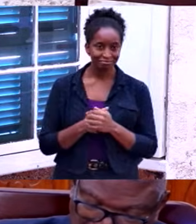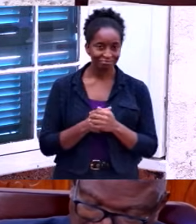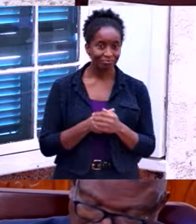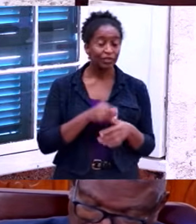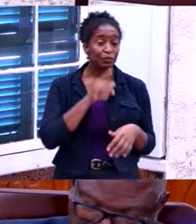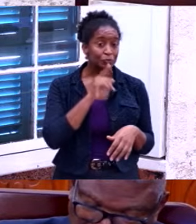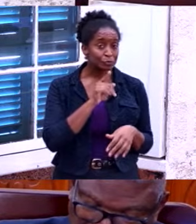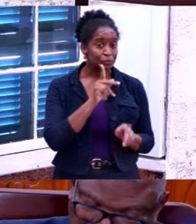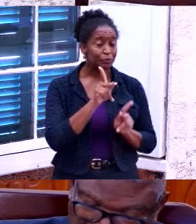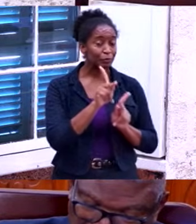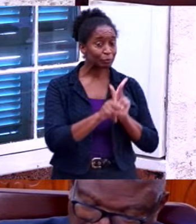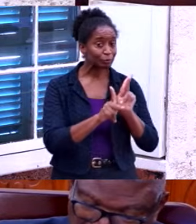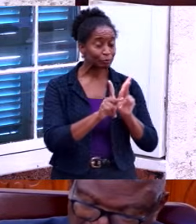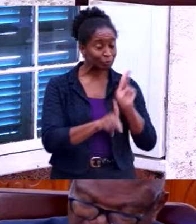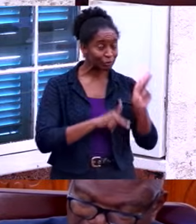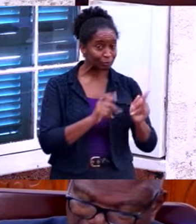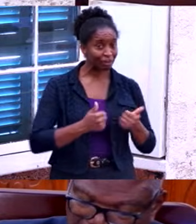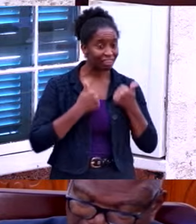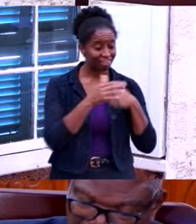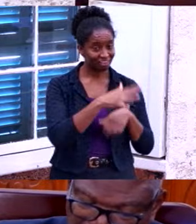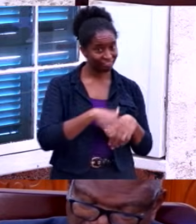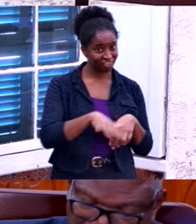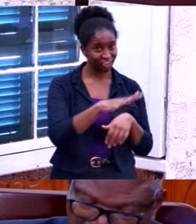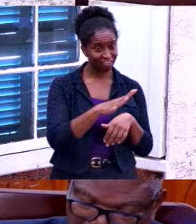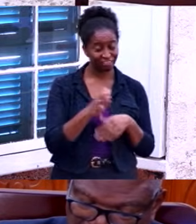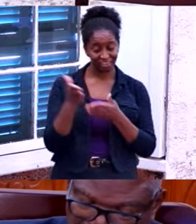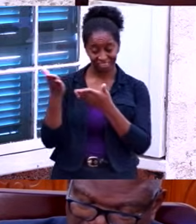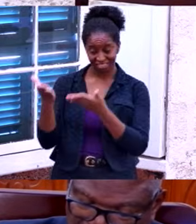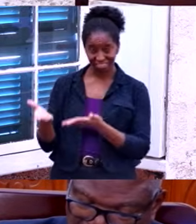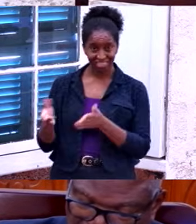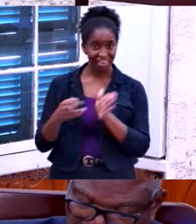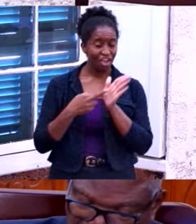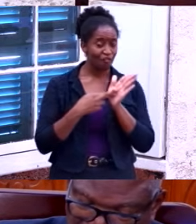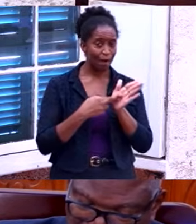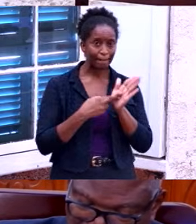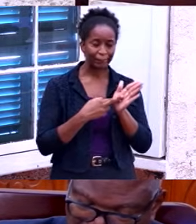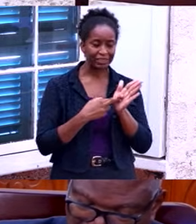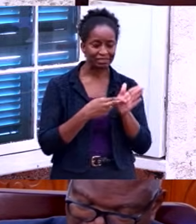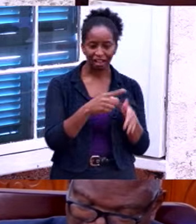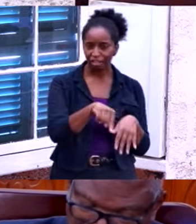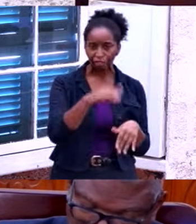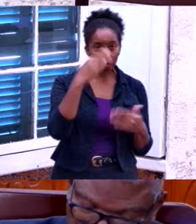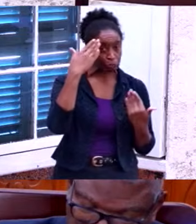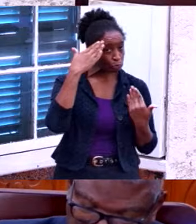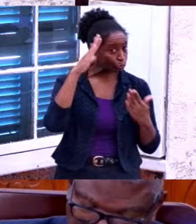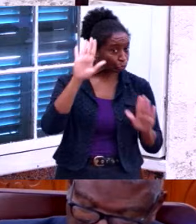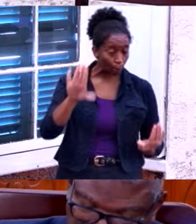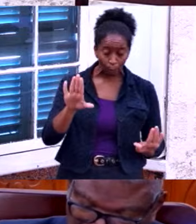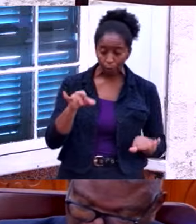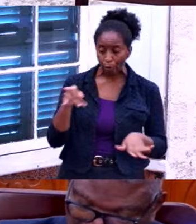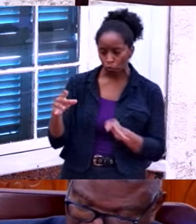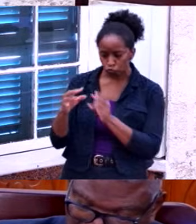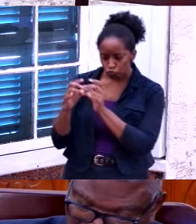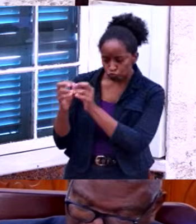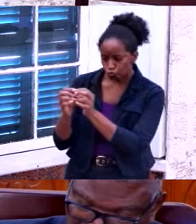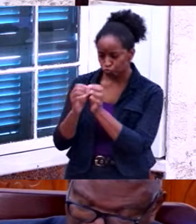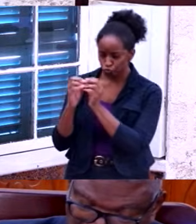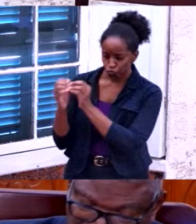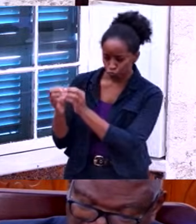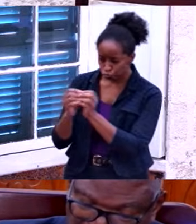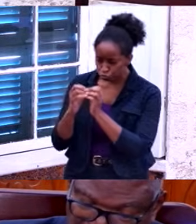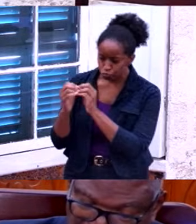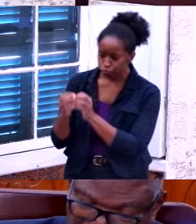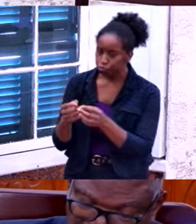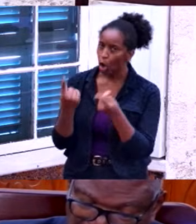to your cabinet colleague, to the minister, responsible, etc. And they feel that the fact that they have not heard